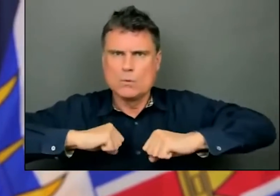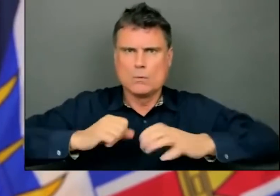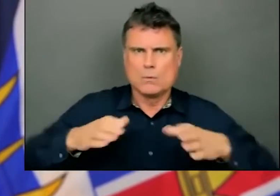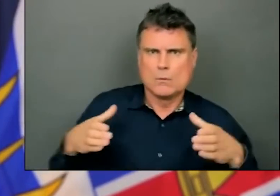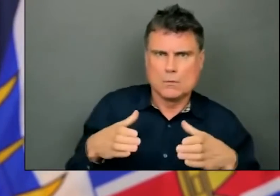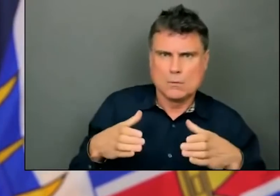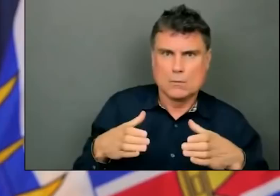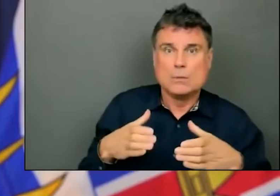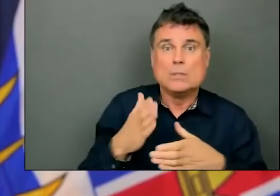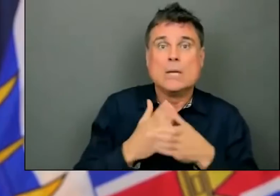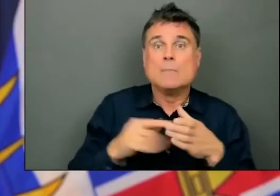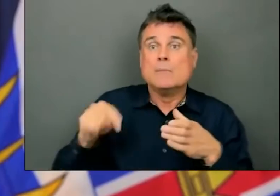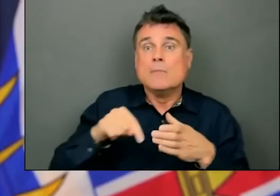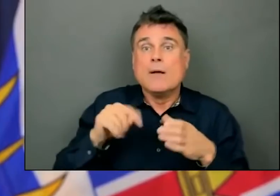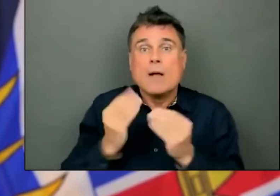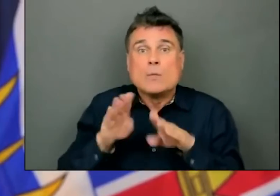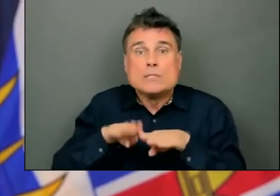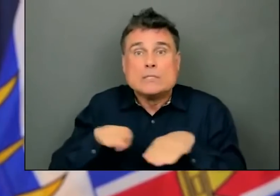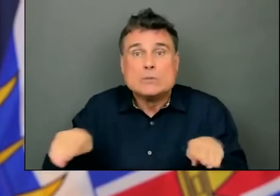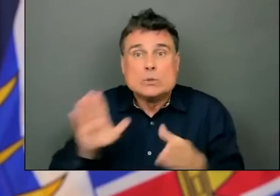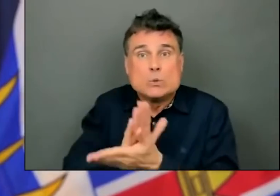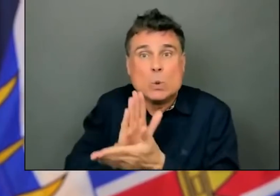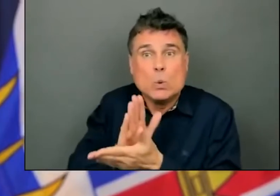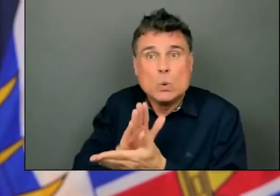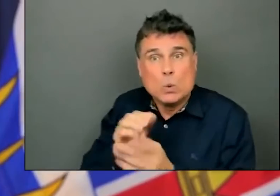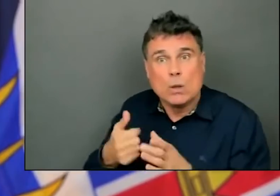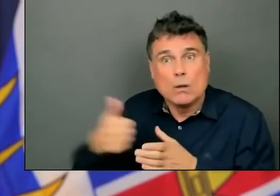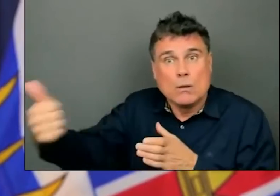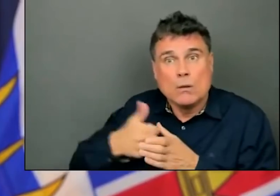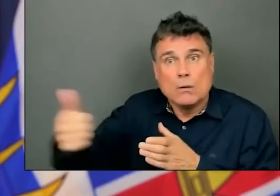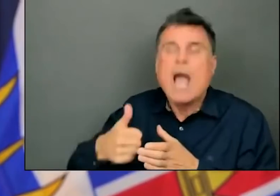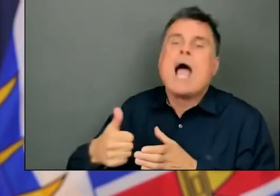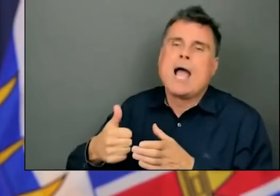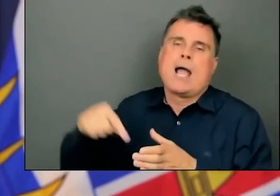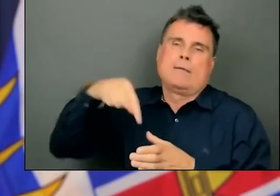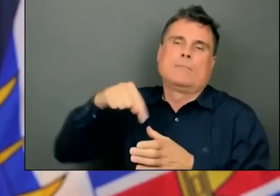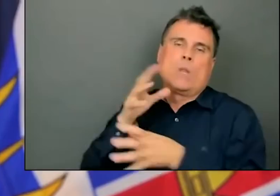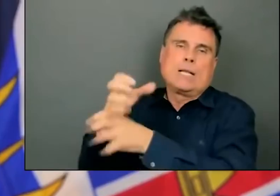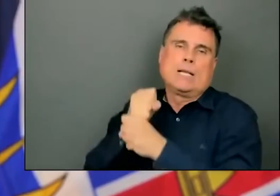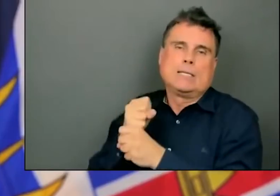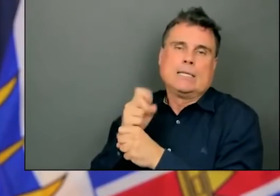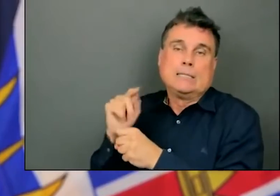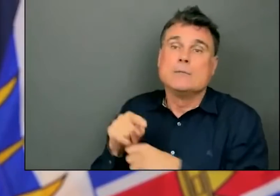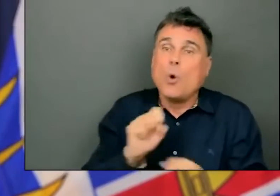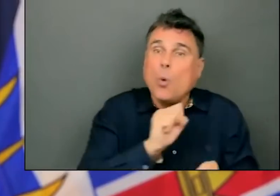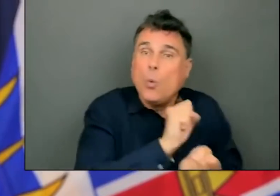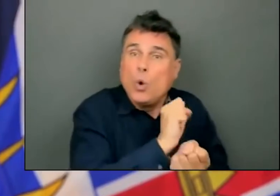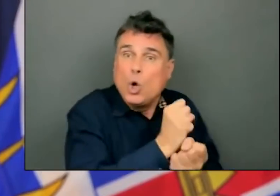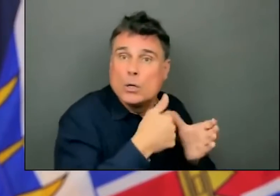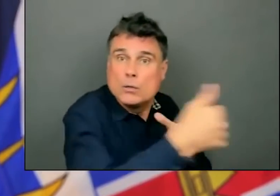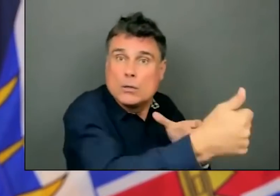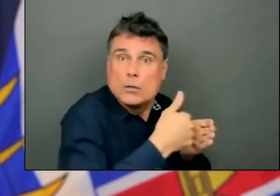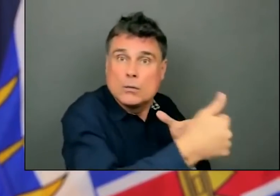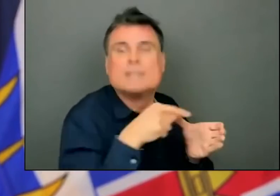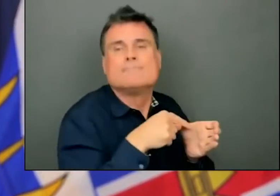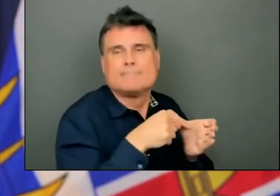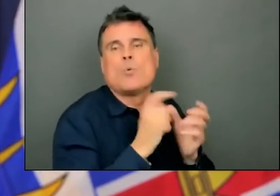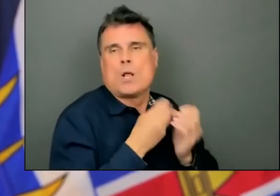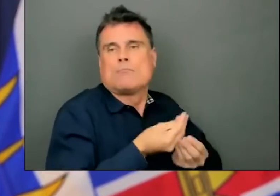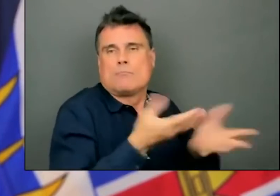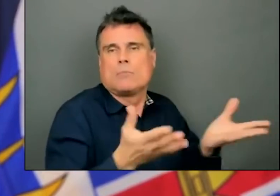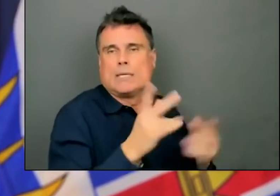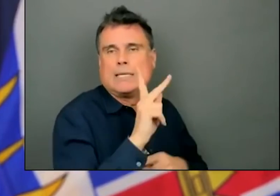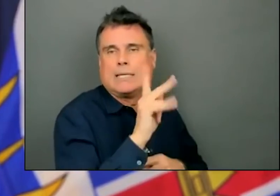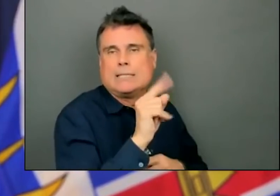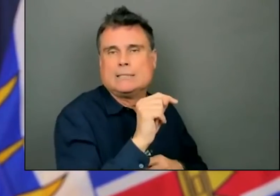test kits through schools. Many people are getting access through their workplaces. So we want to make sure that with this first tranche that's coming